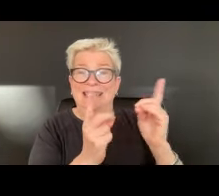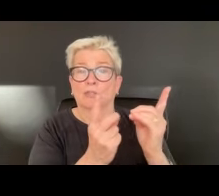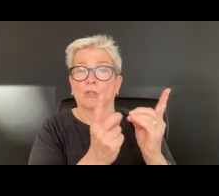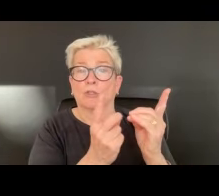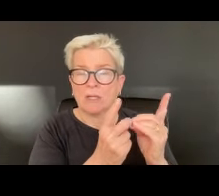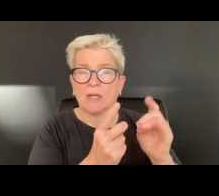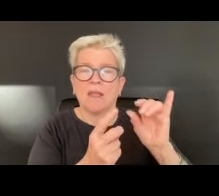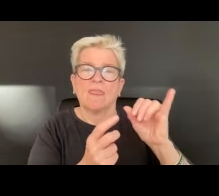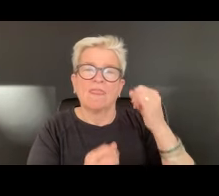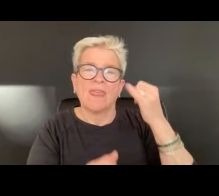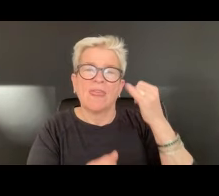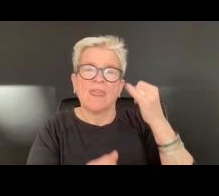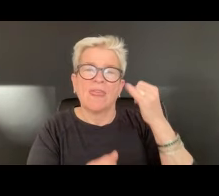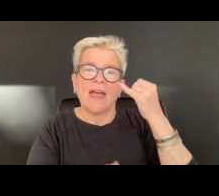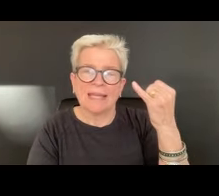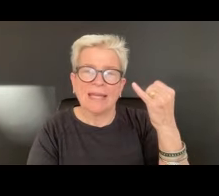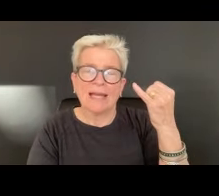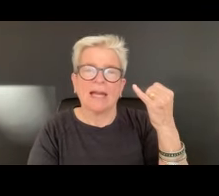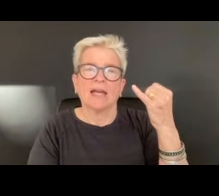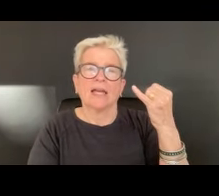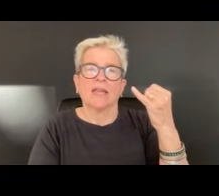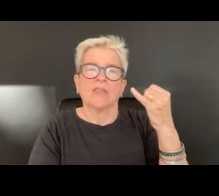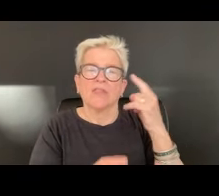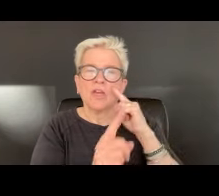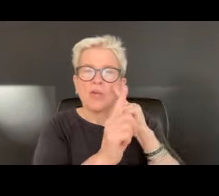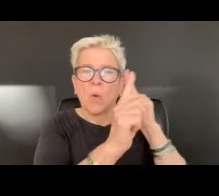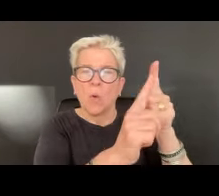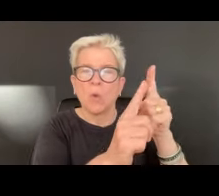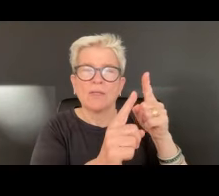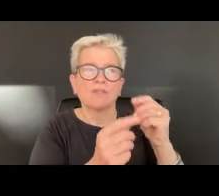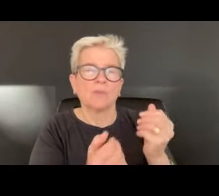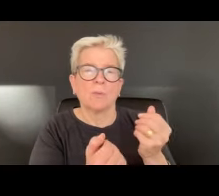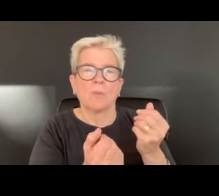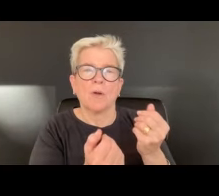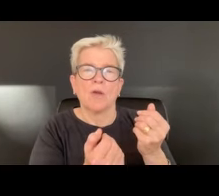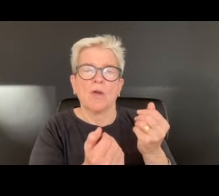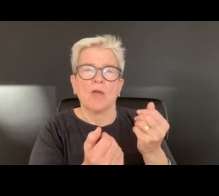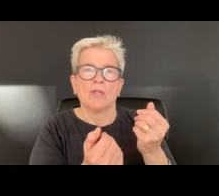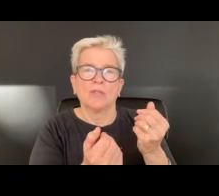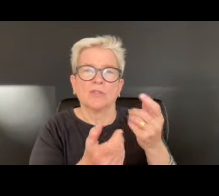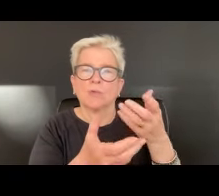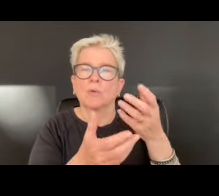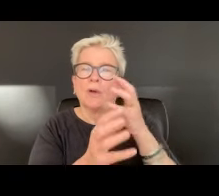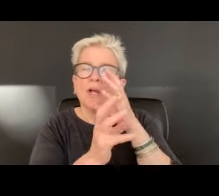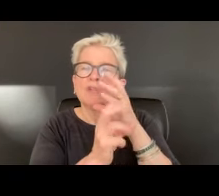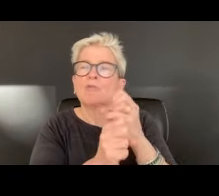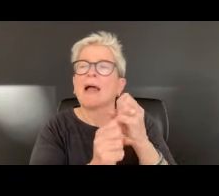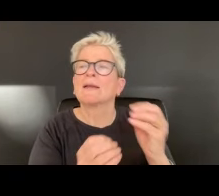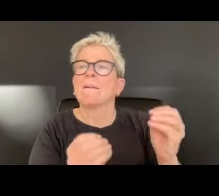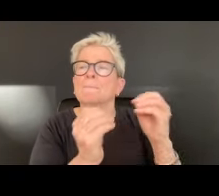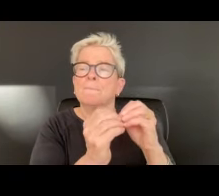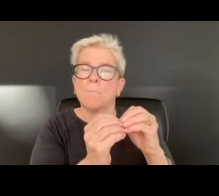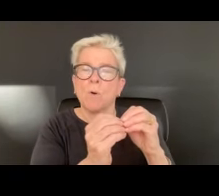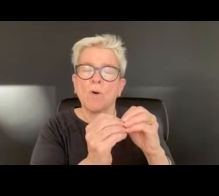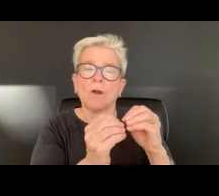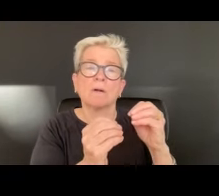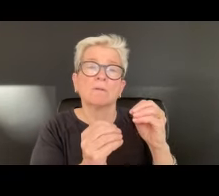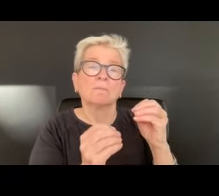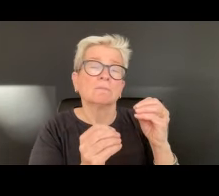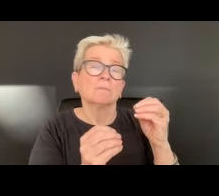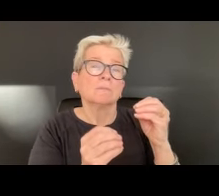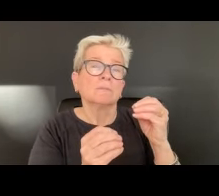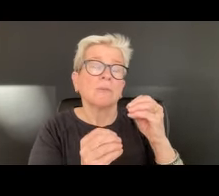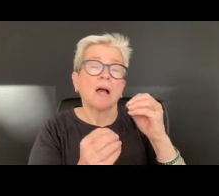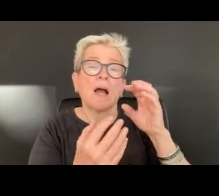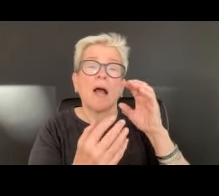is intended to bring more housing choices and more affordable housing choices within an easy walk of